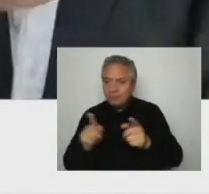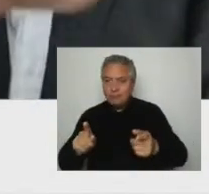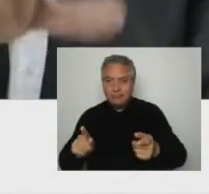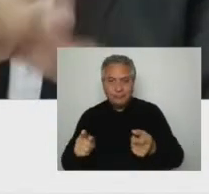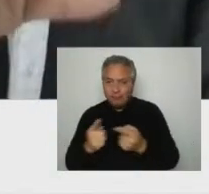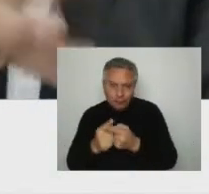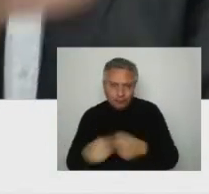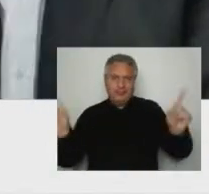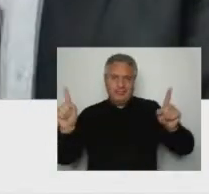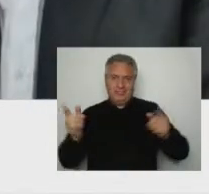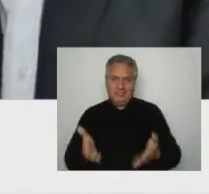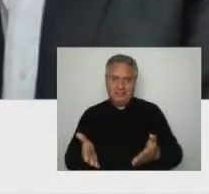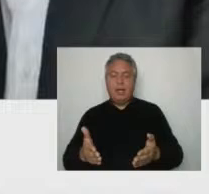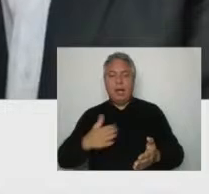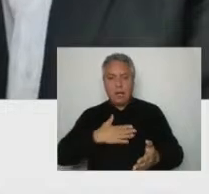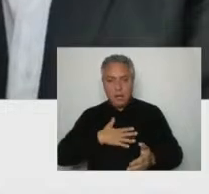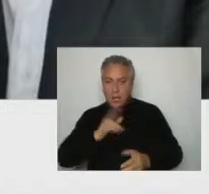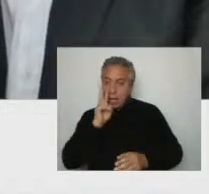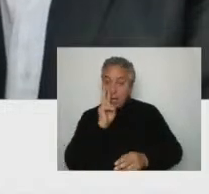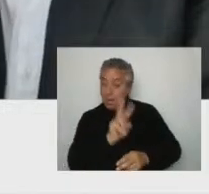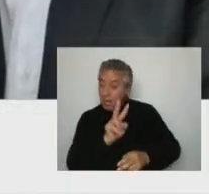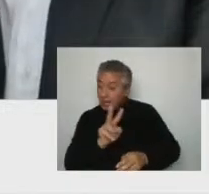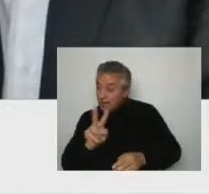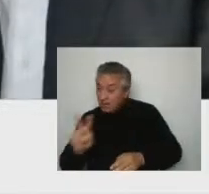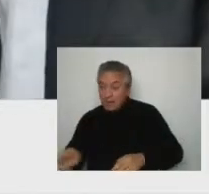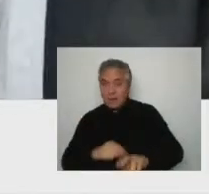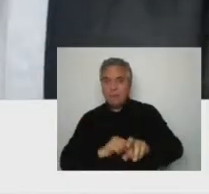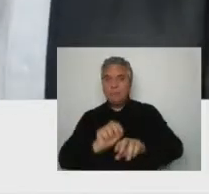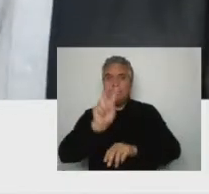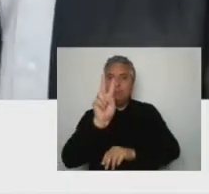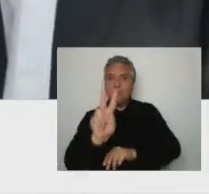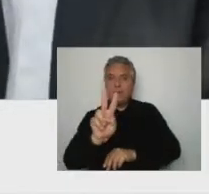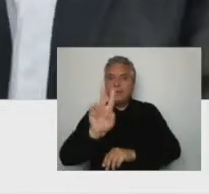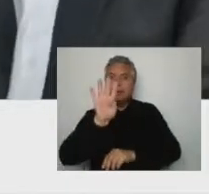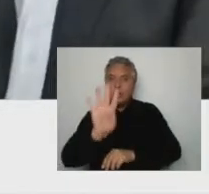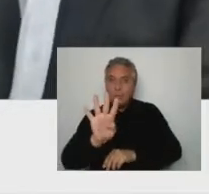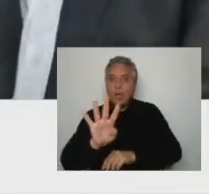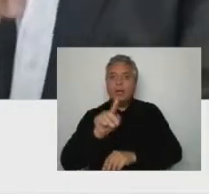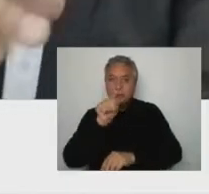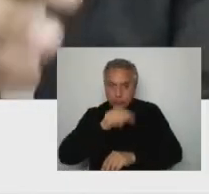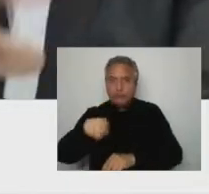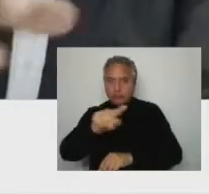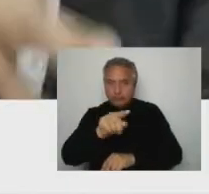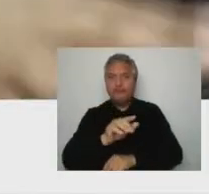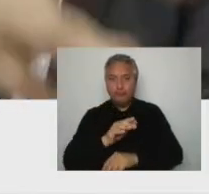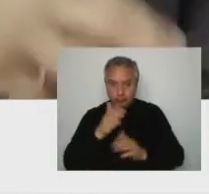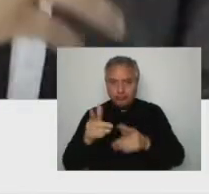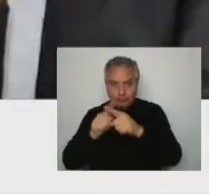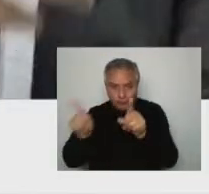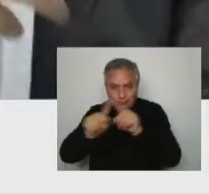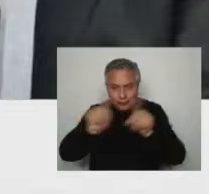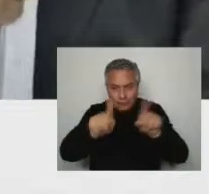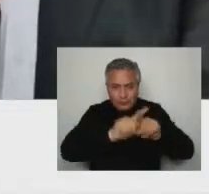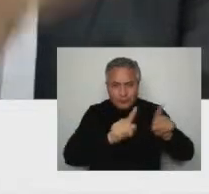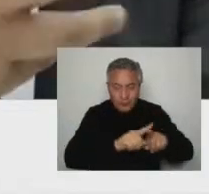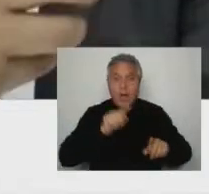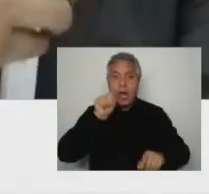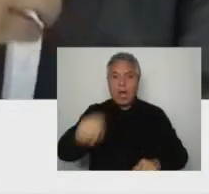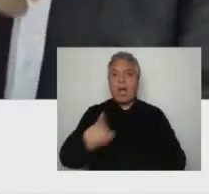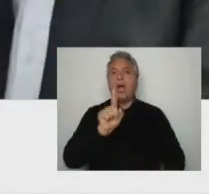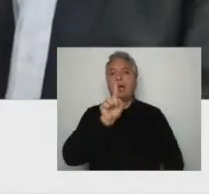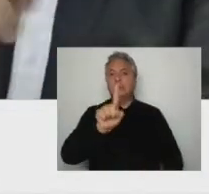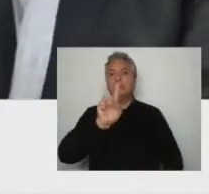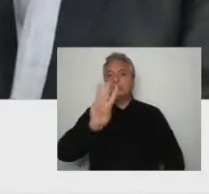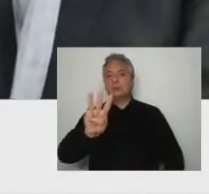workers who work on various platforms. We have defined a variety of different